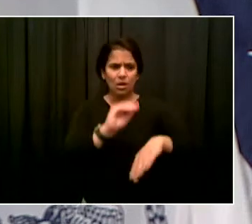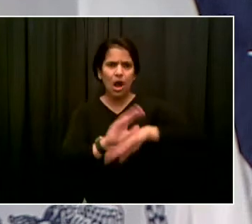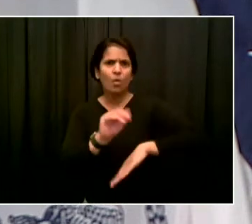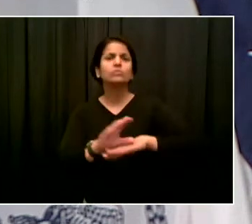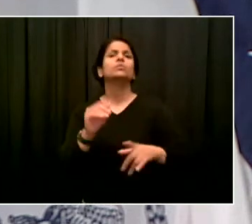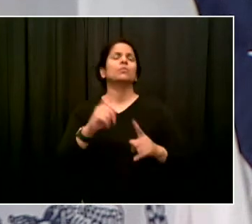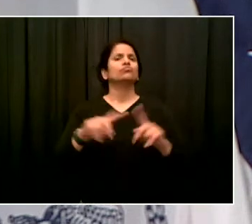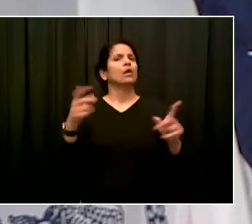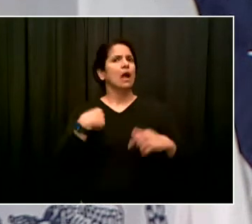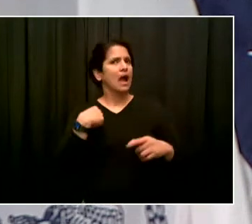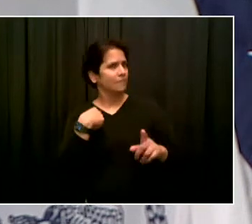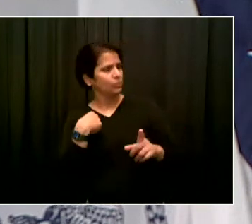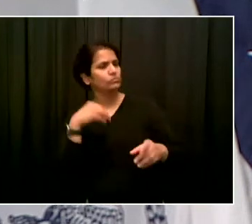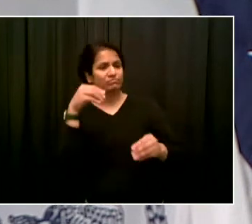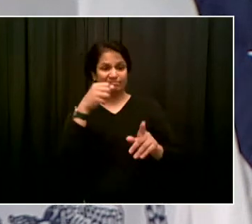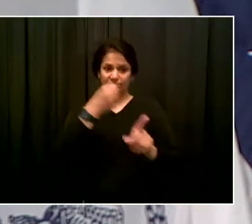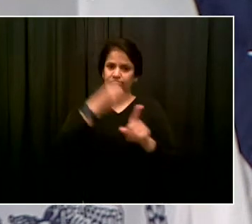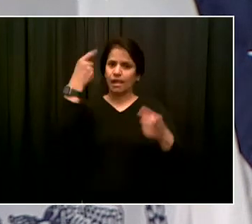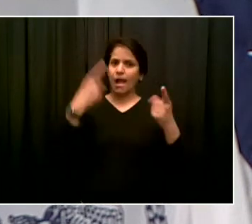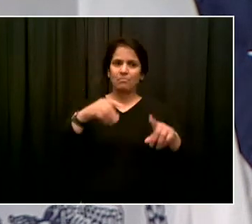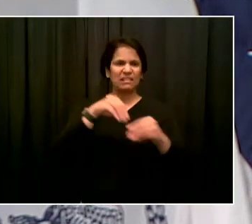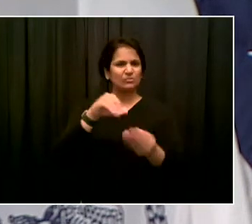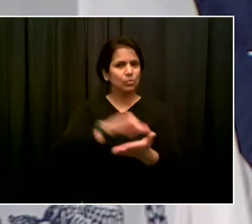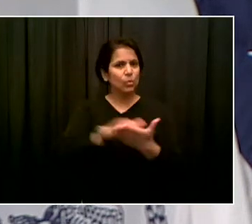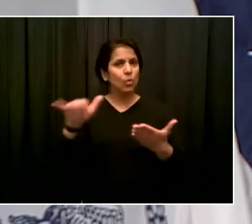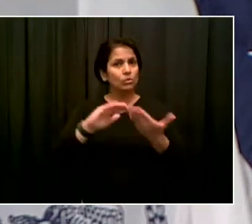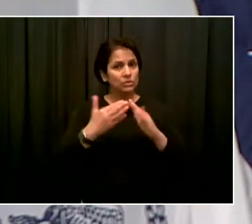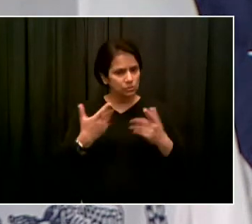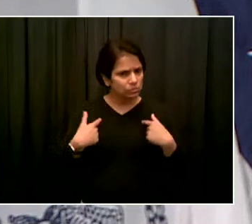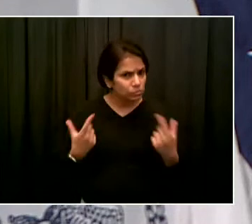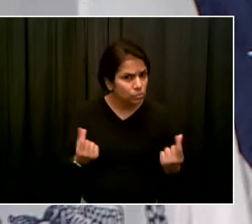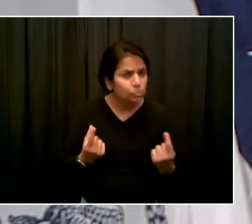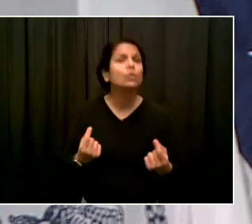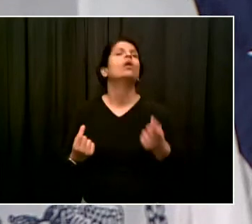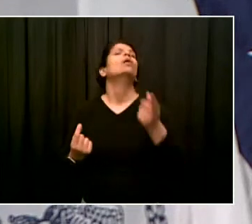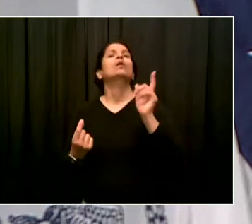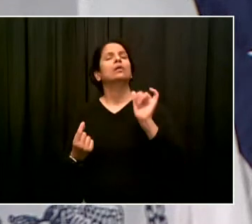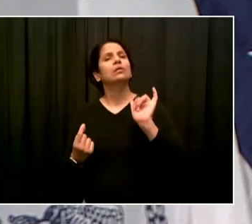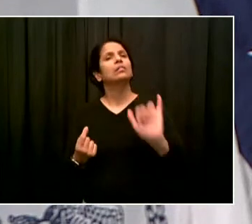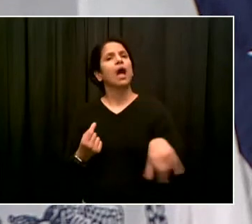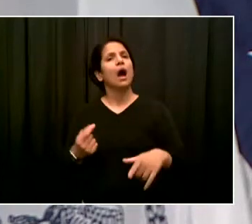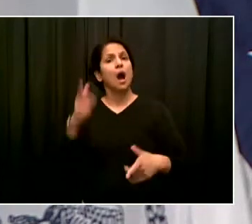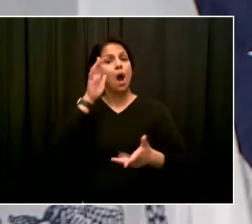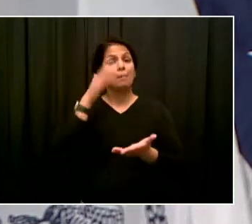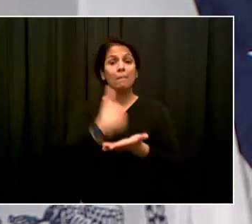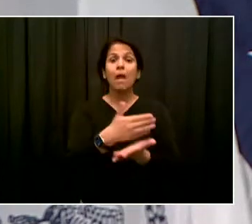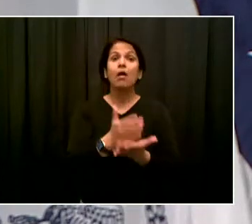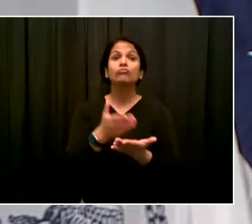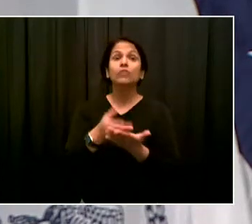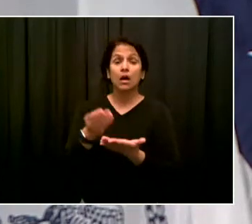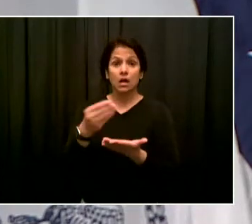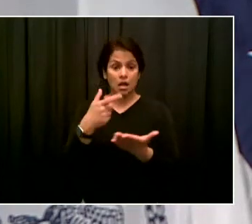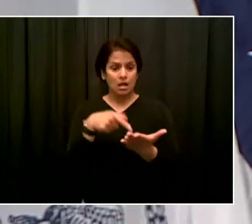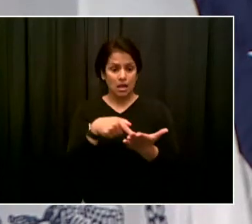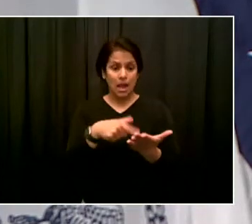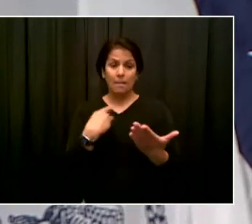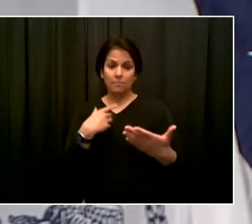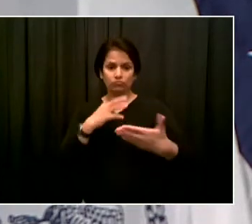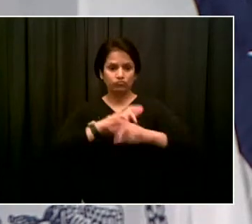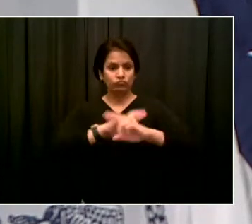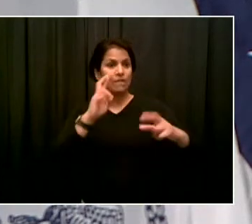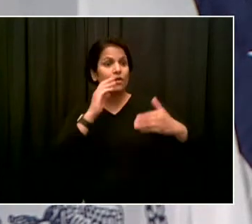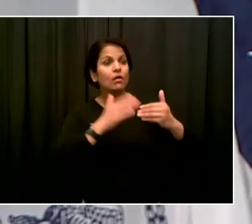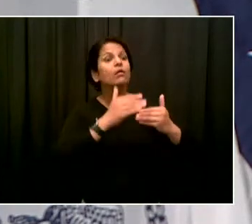on the expansion of the crisis calls approach. This means health professionals, not uniformed officers,